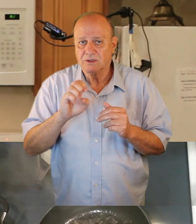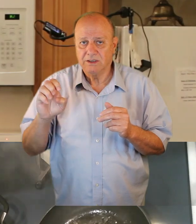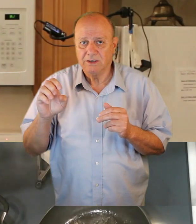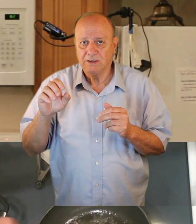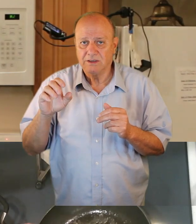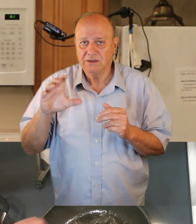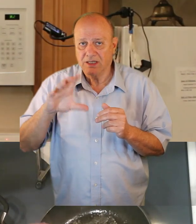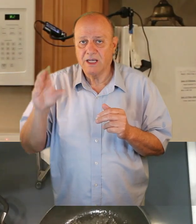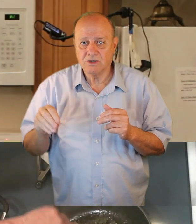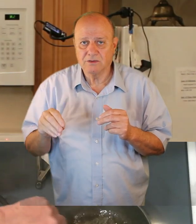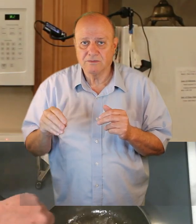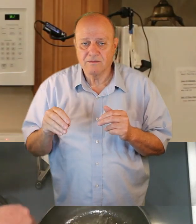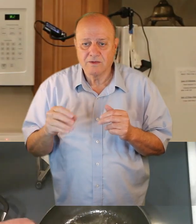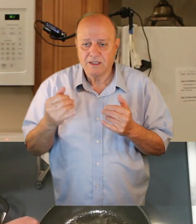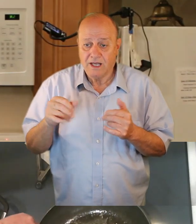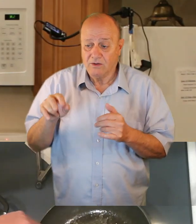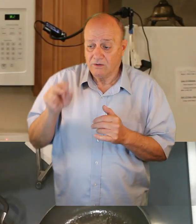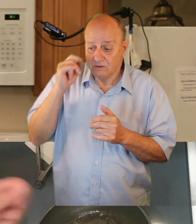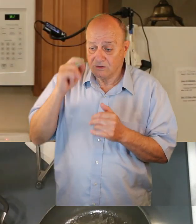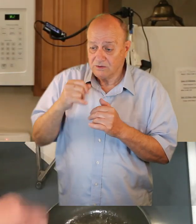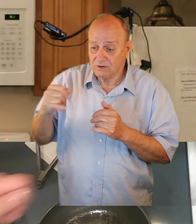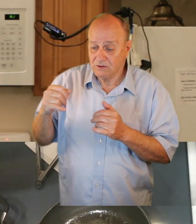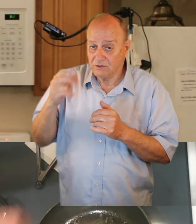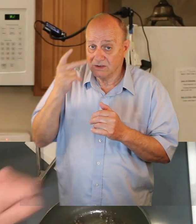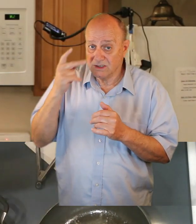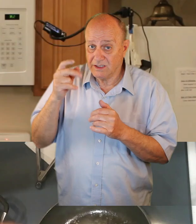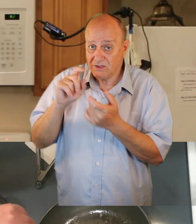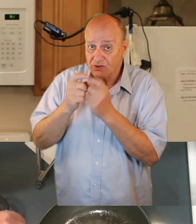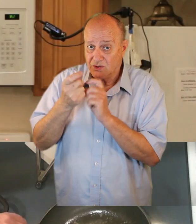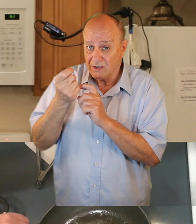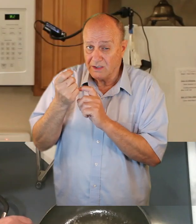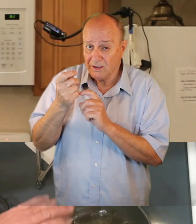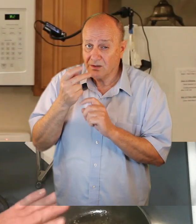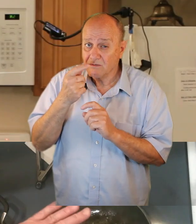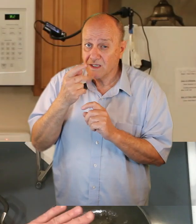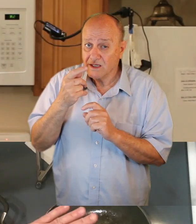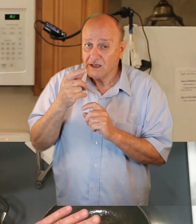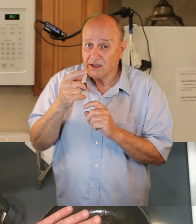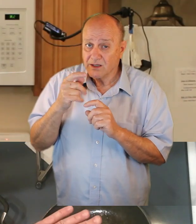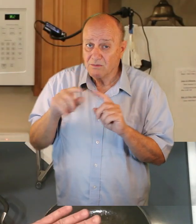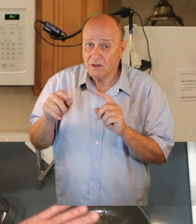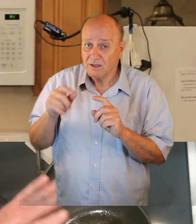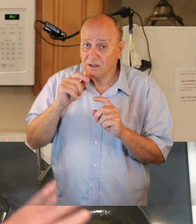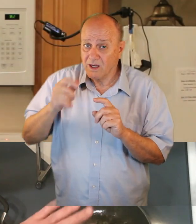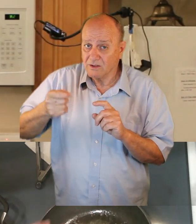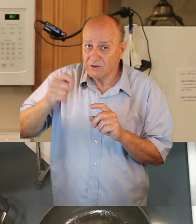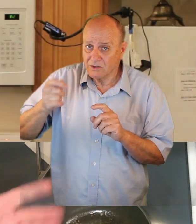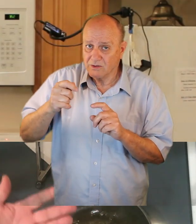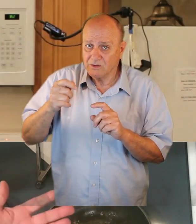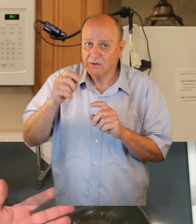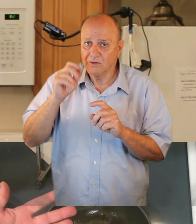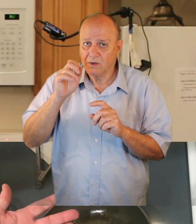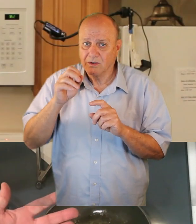You can see that they're starting to turn pink, but I haven't continued to saute them. I'm letting them cook on one side, and then I will be